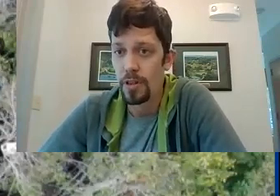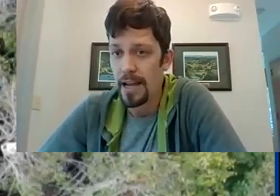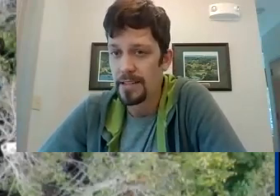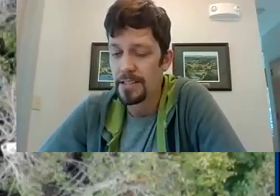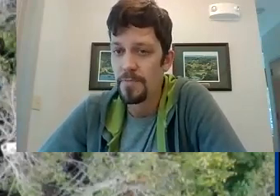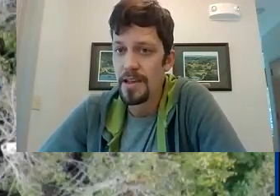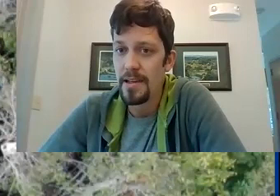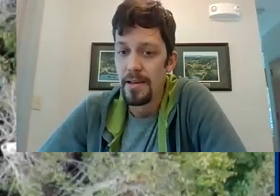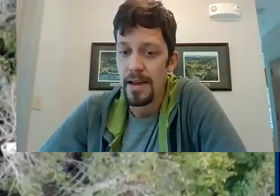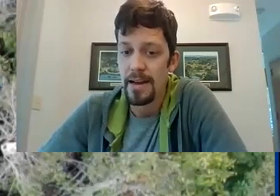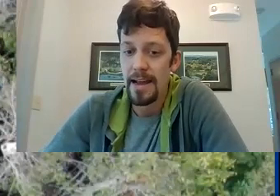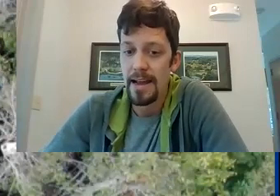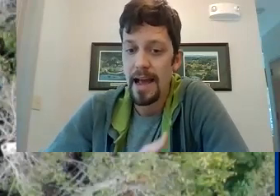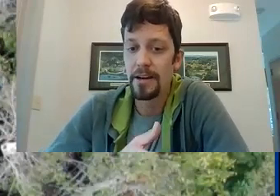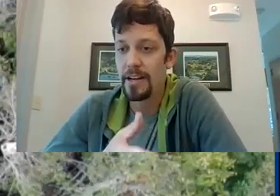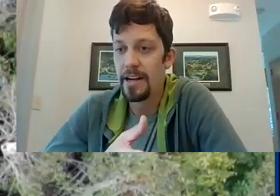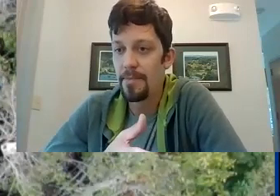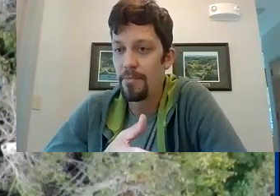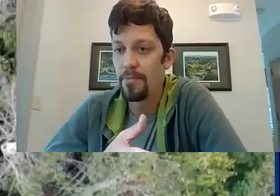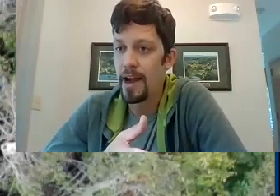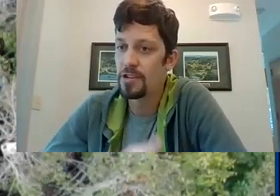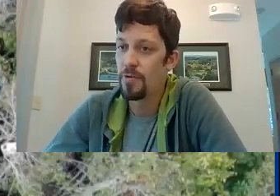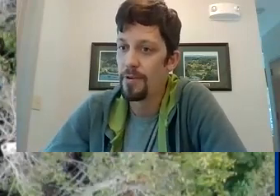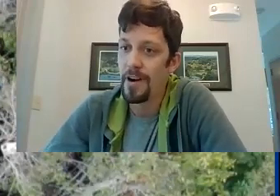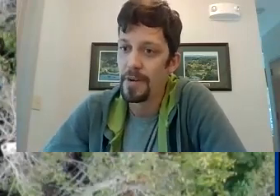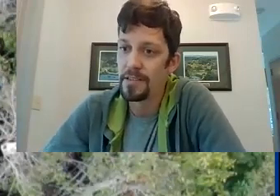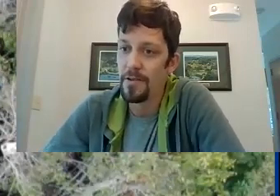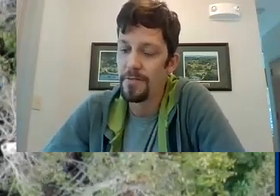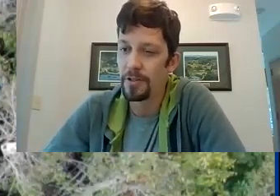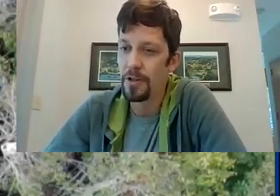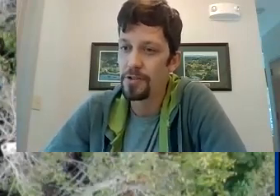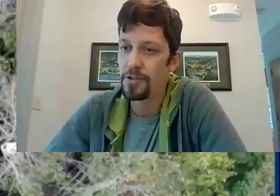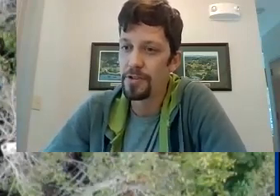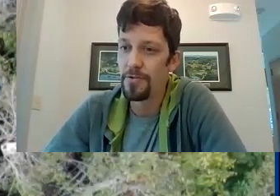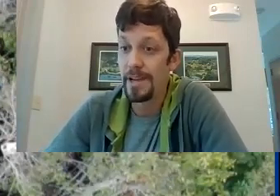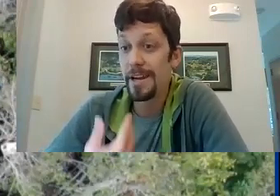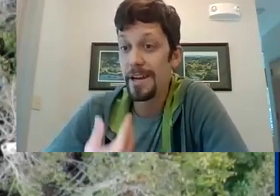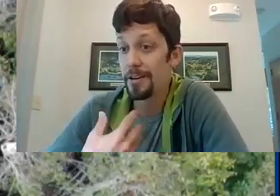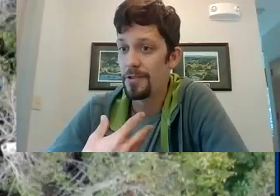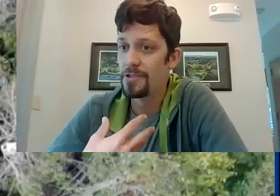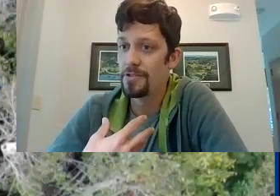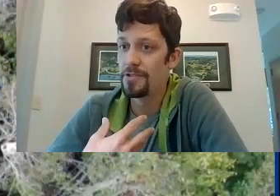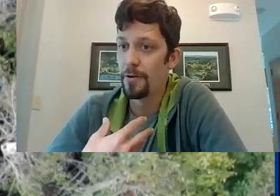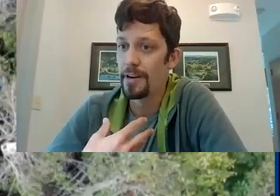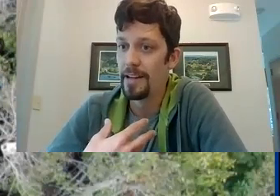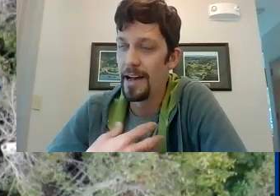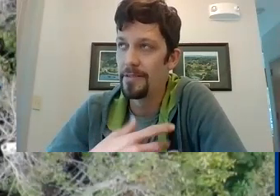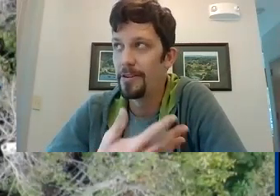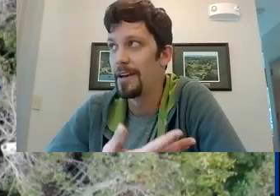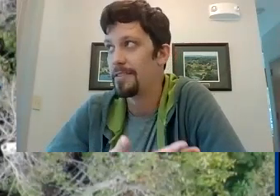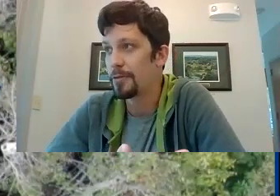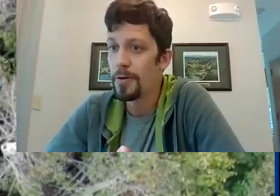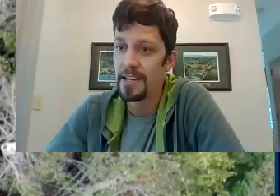likely to be in a higher salinity brackish water environment. So if you're closer to the Oregon Inlet out near